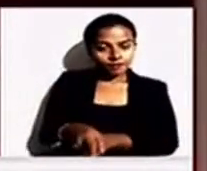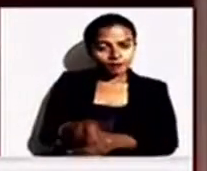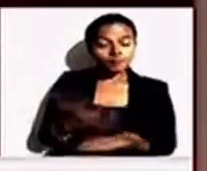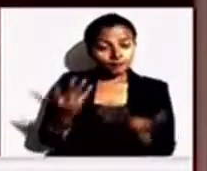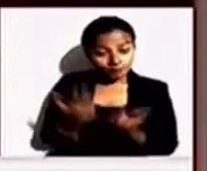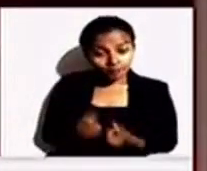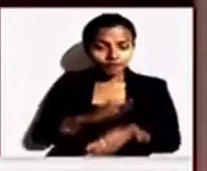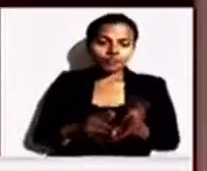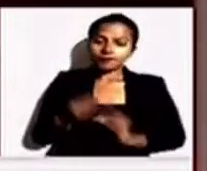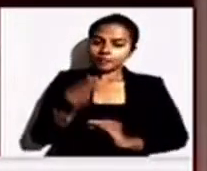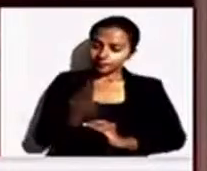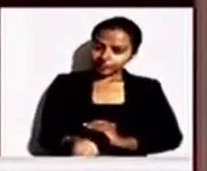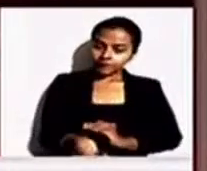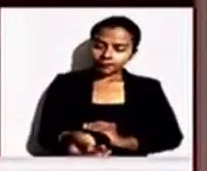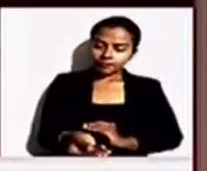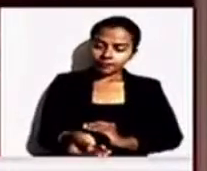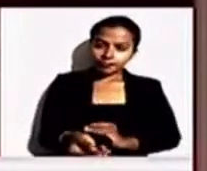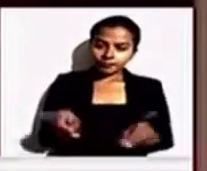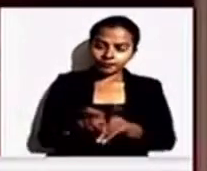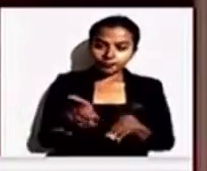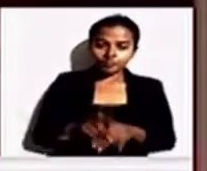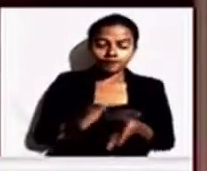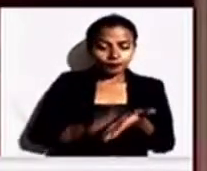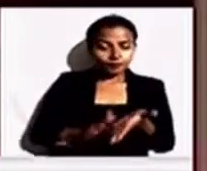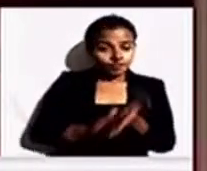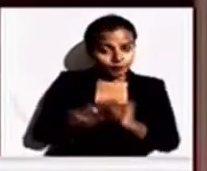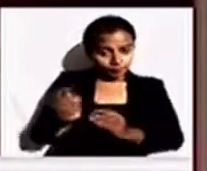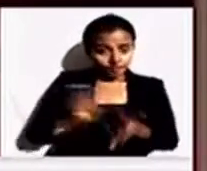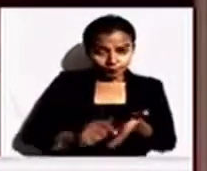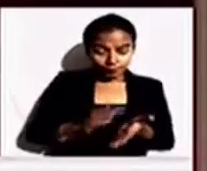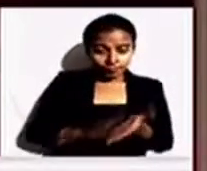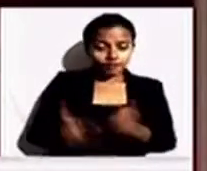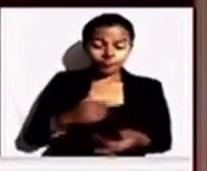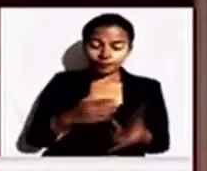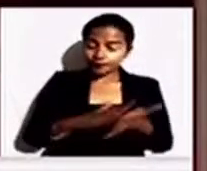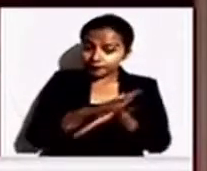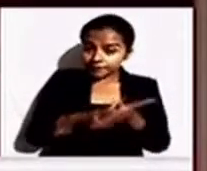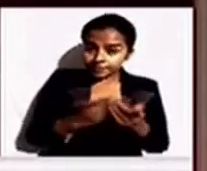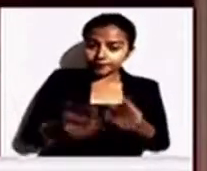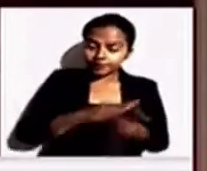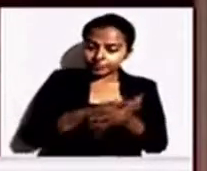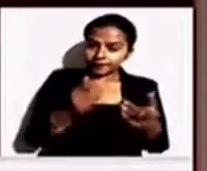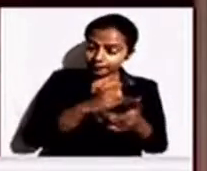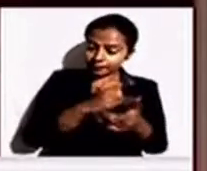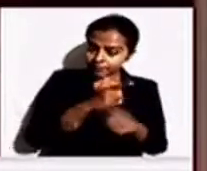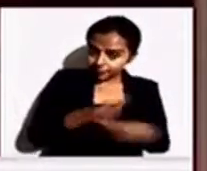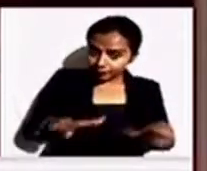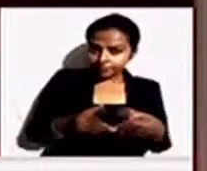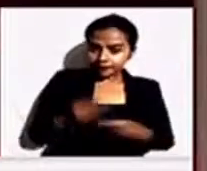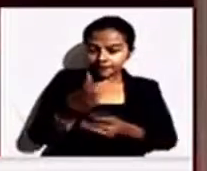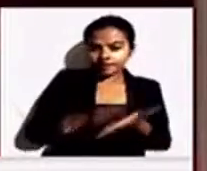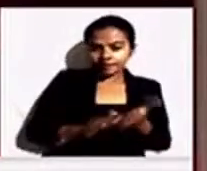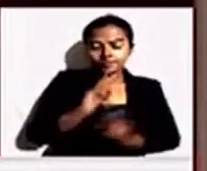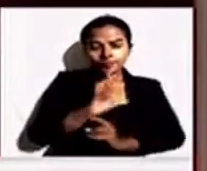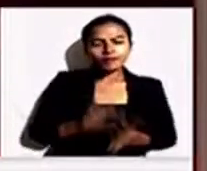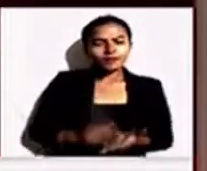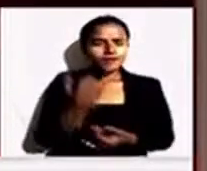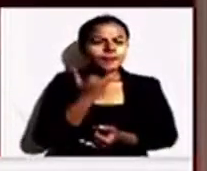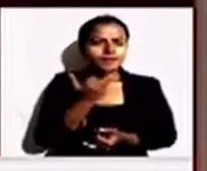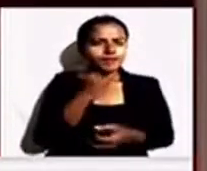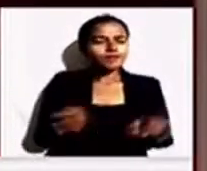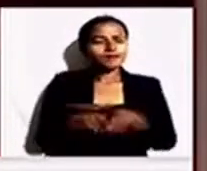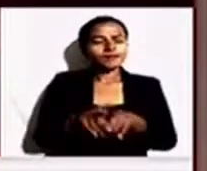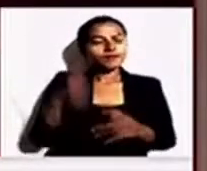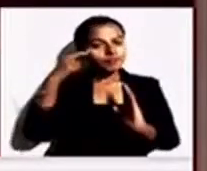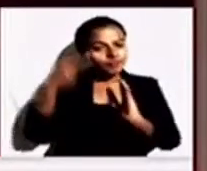assistant teacher, probably explanations in simple language. So it's things like that, it is very difficult to fit